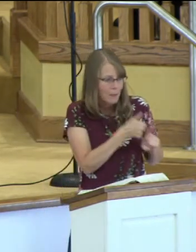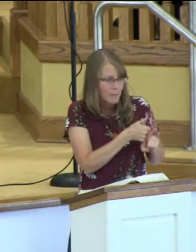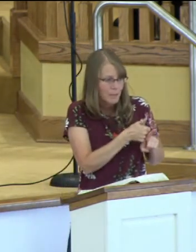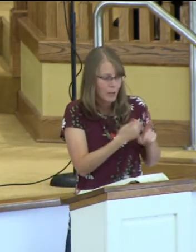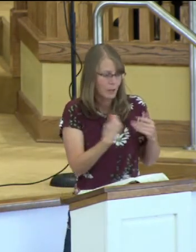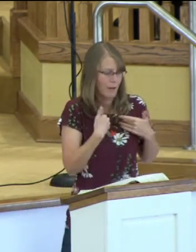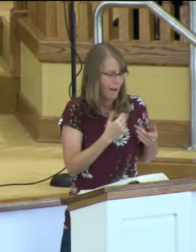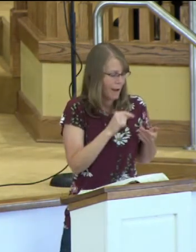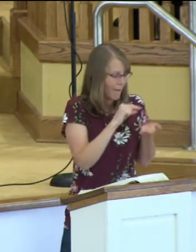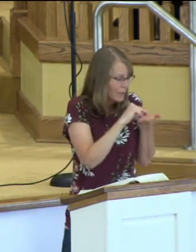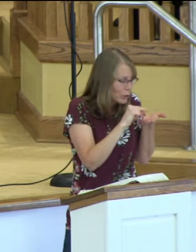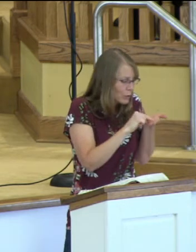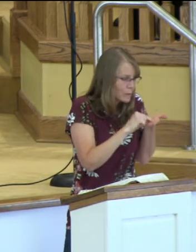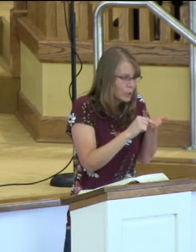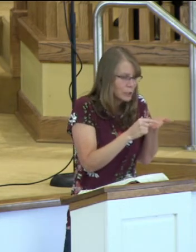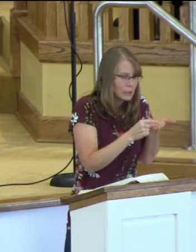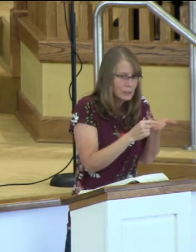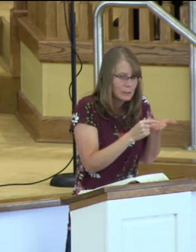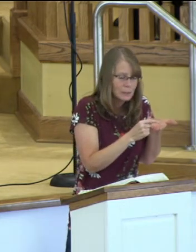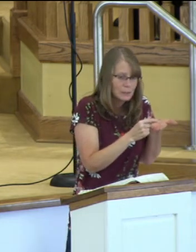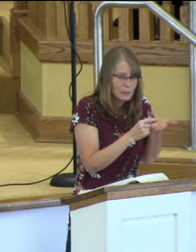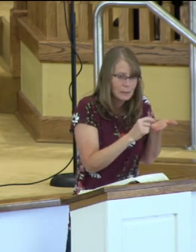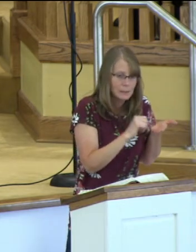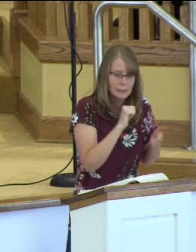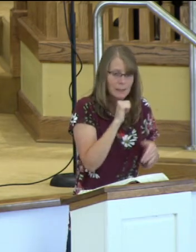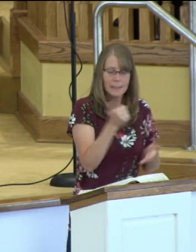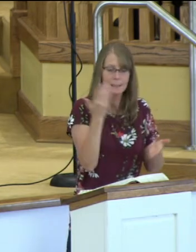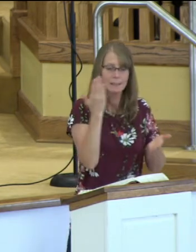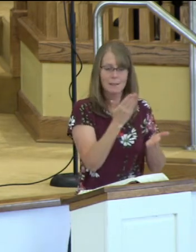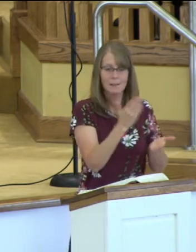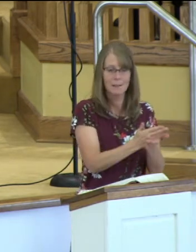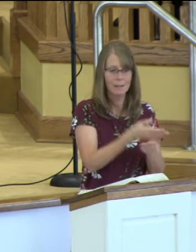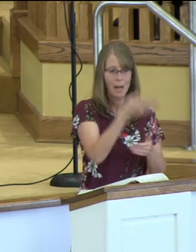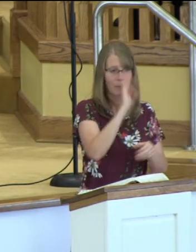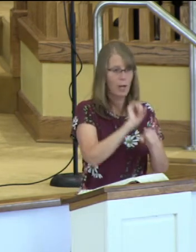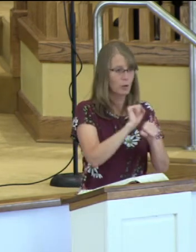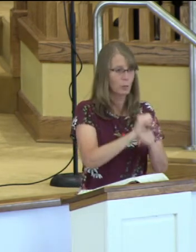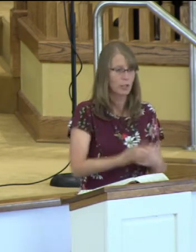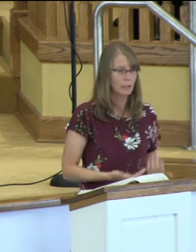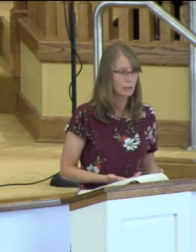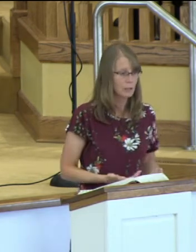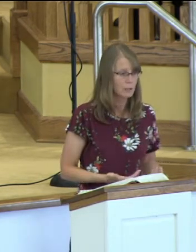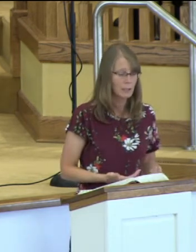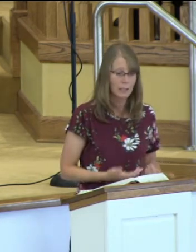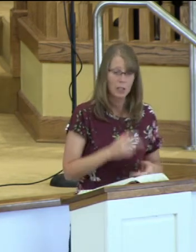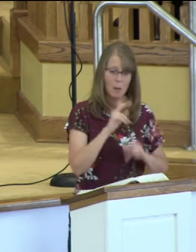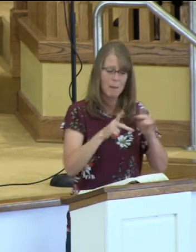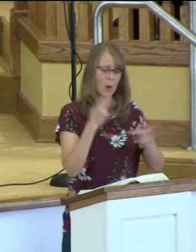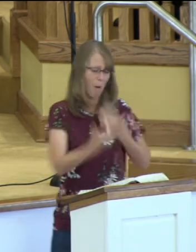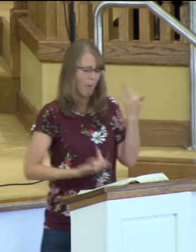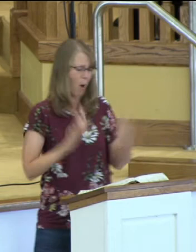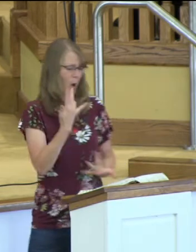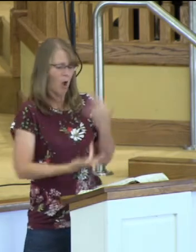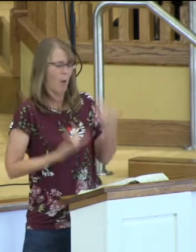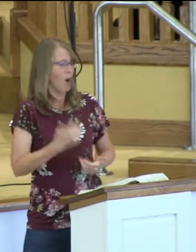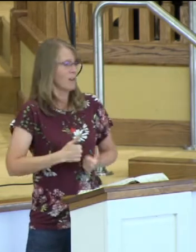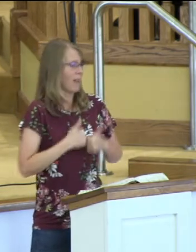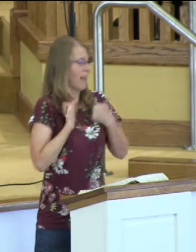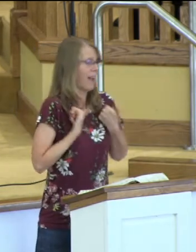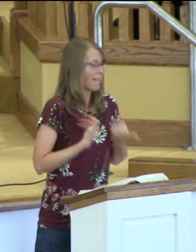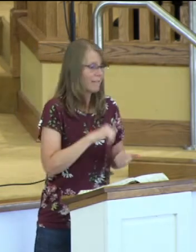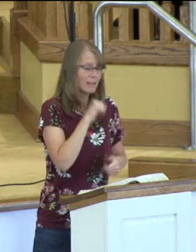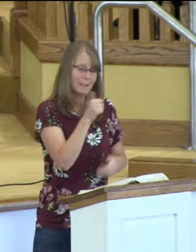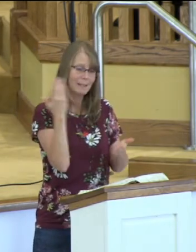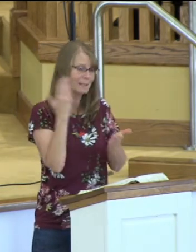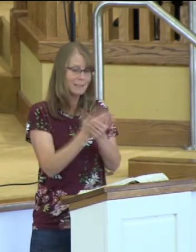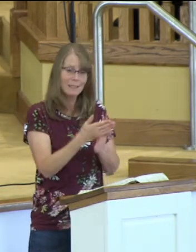the scripture. They didn't stop it then. And they give their lives and they were burned to the stake through bloody Mary. Hey, listen, it didn't